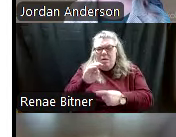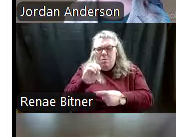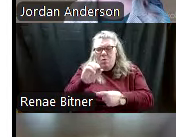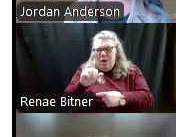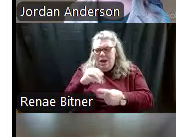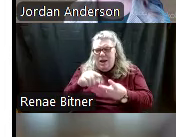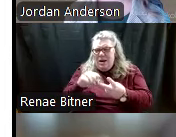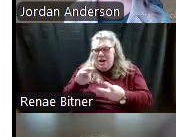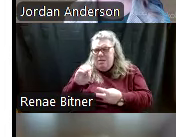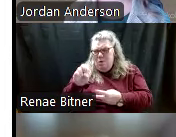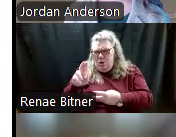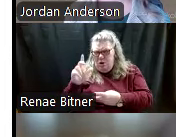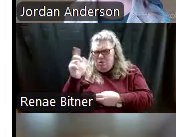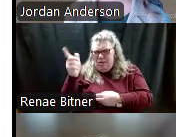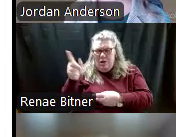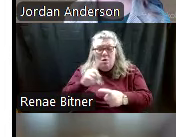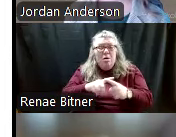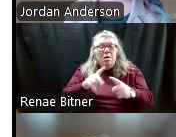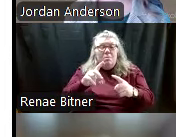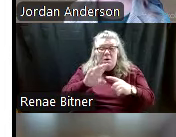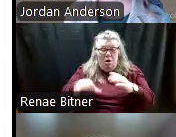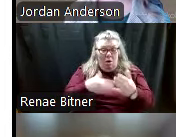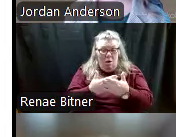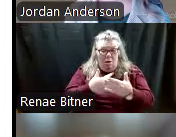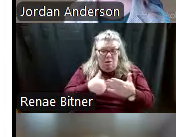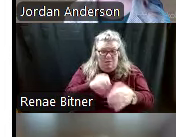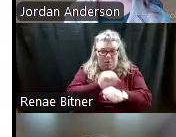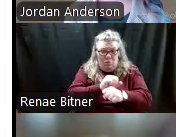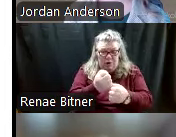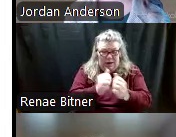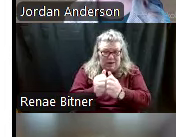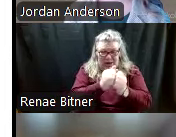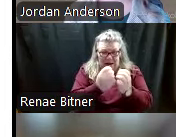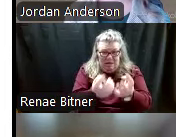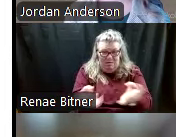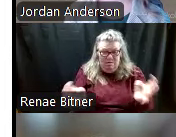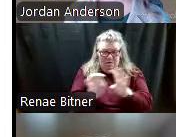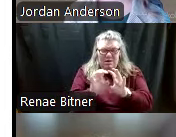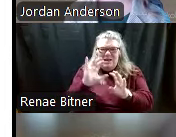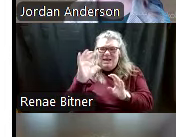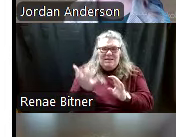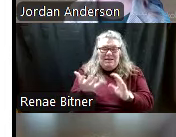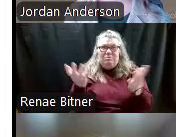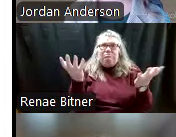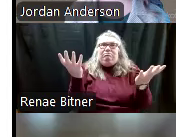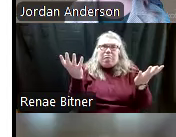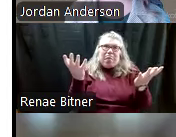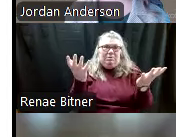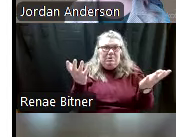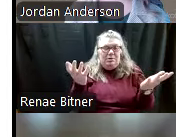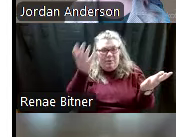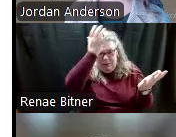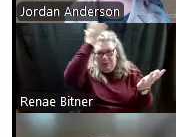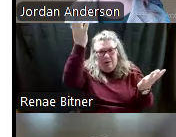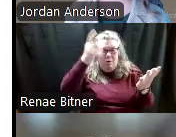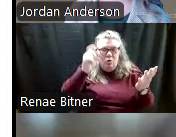the, but having brought us all to the table, seems like it's just like, duh, we should be doing that.